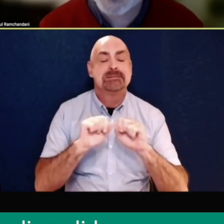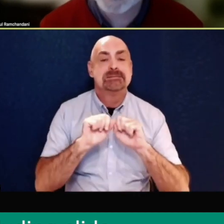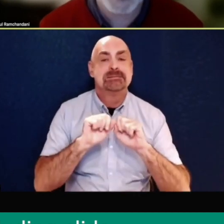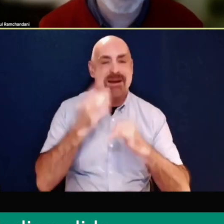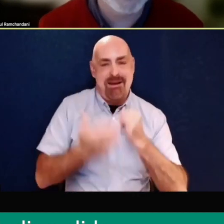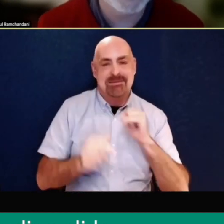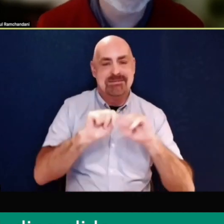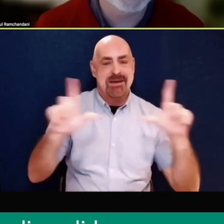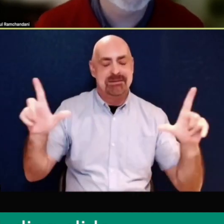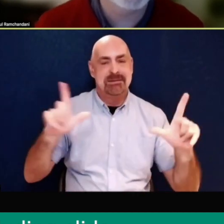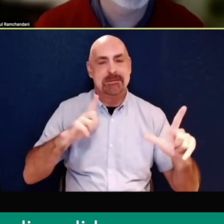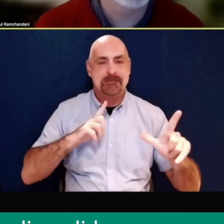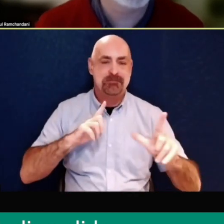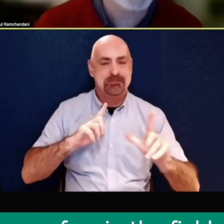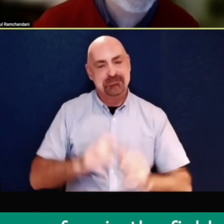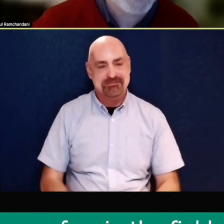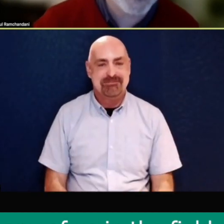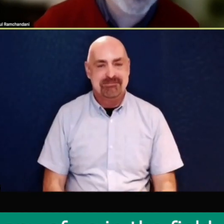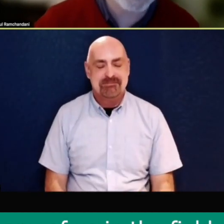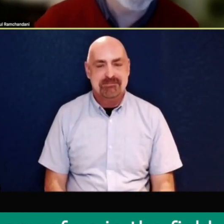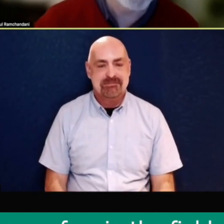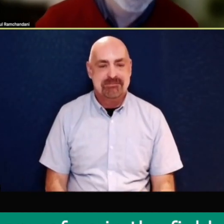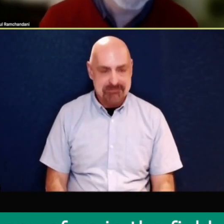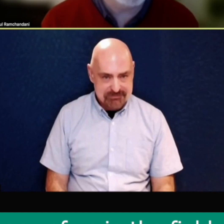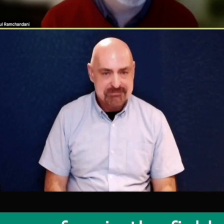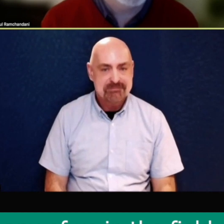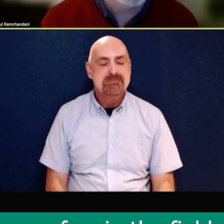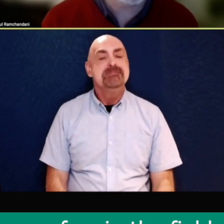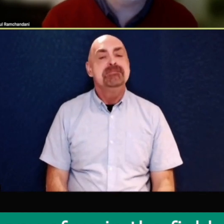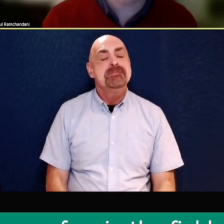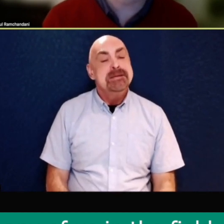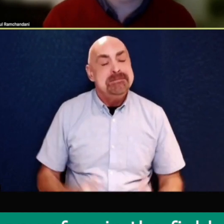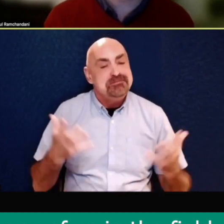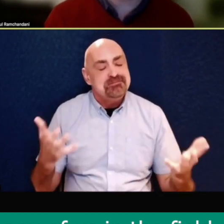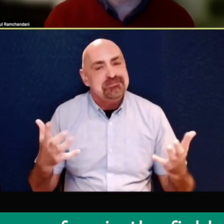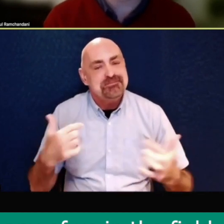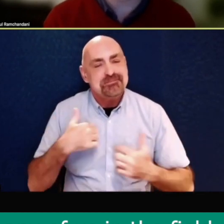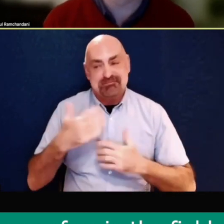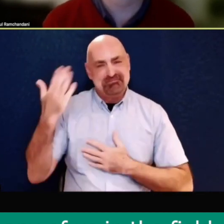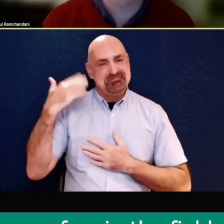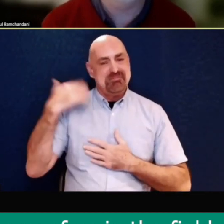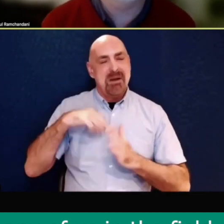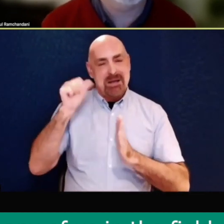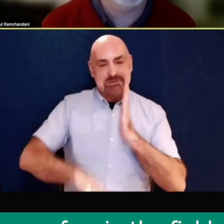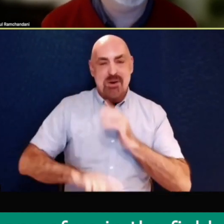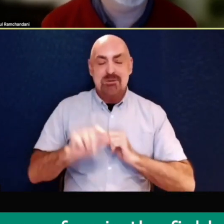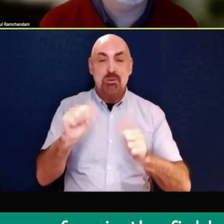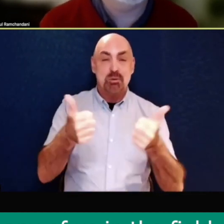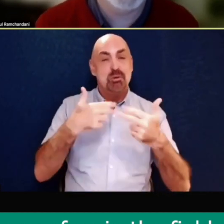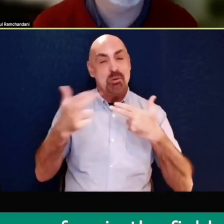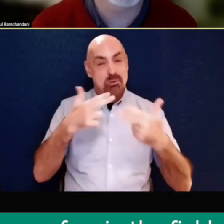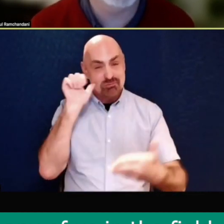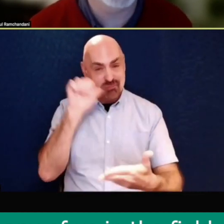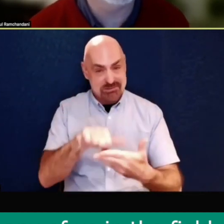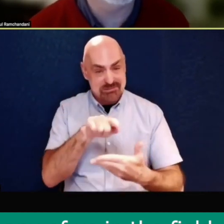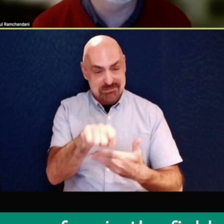last slide, this is my concluding slide. Thank you. So I started with what I think is good news, and I think that